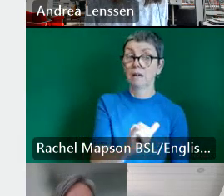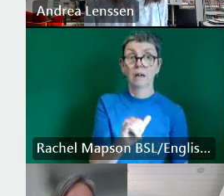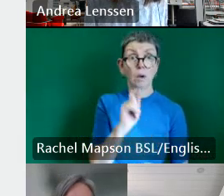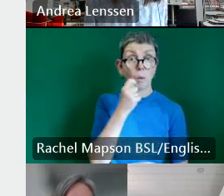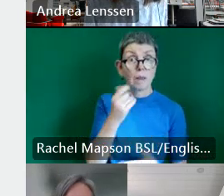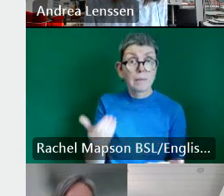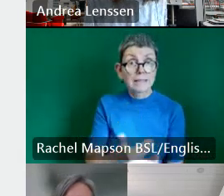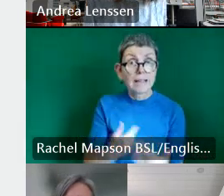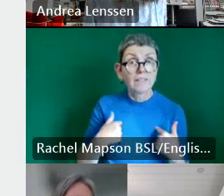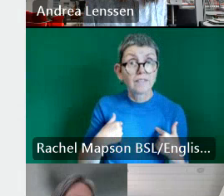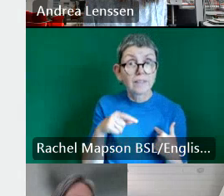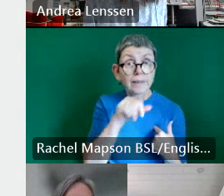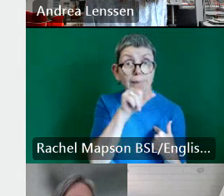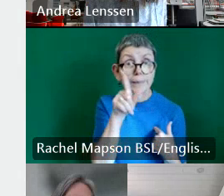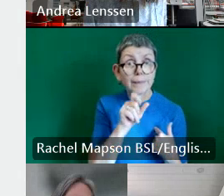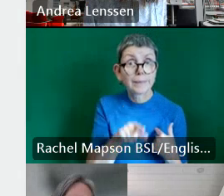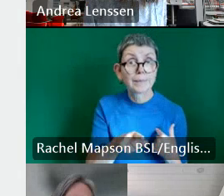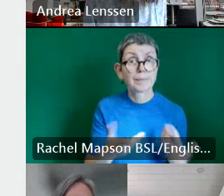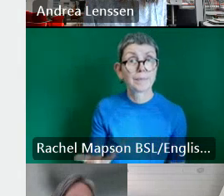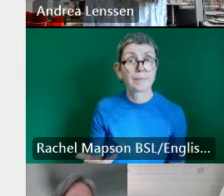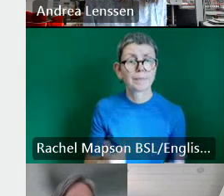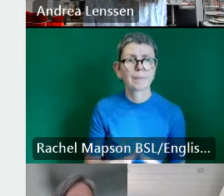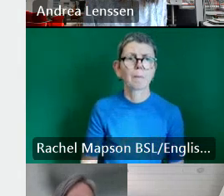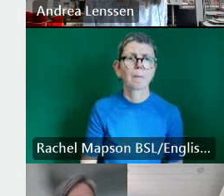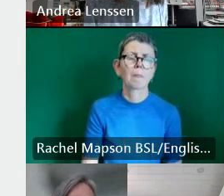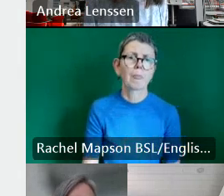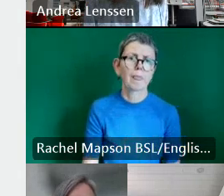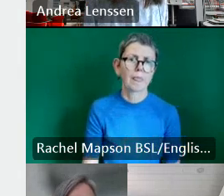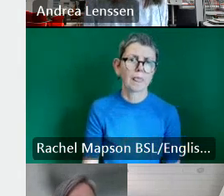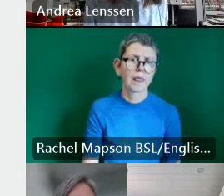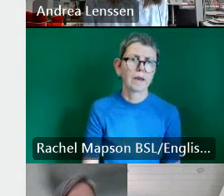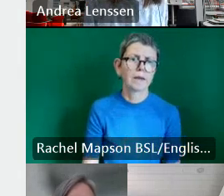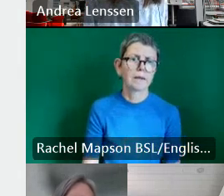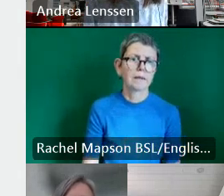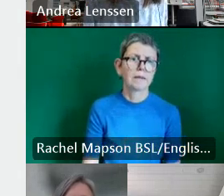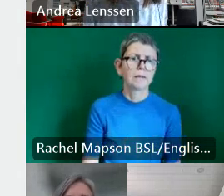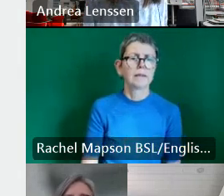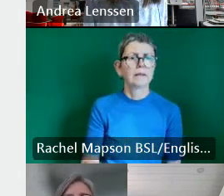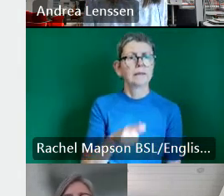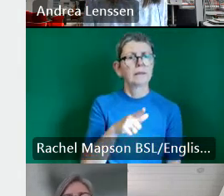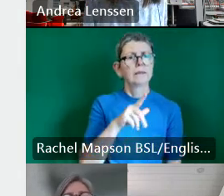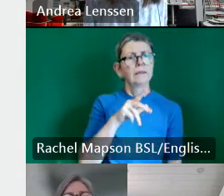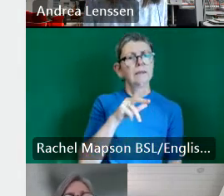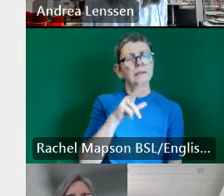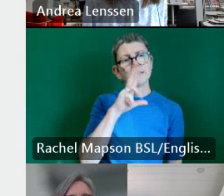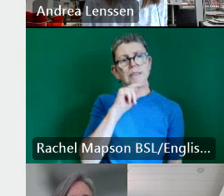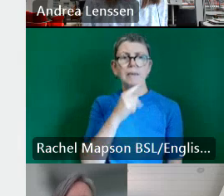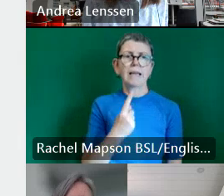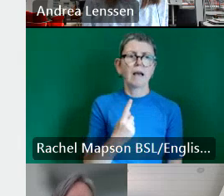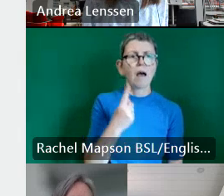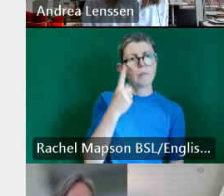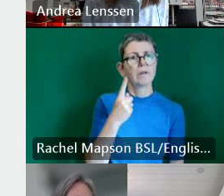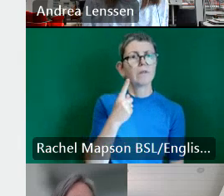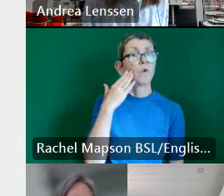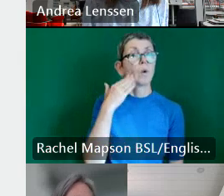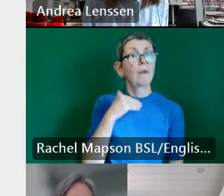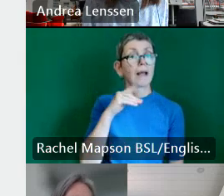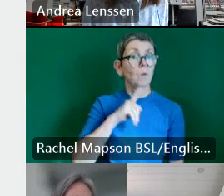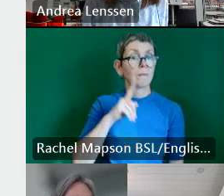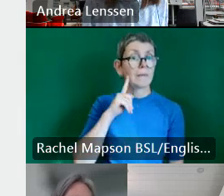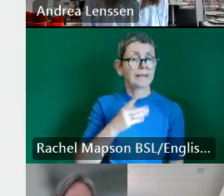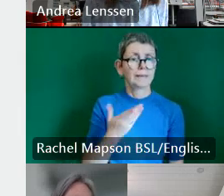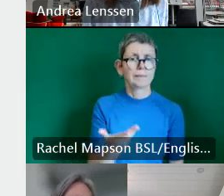This is an example that they have. It's called Speak Up for Black Women, and this is like Speak Up Action. So you set